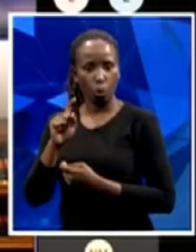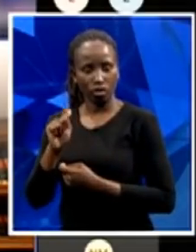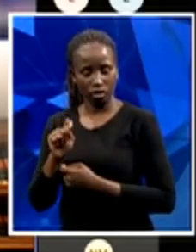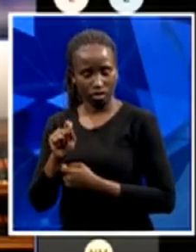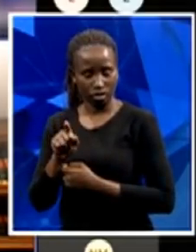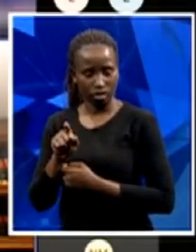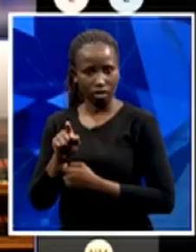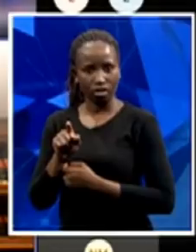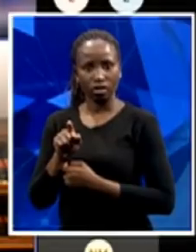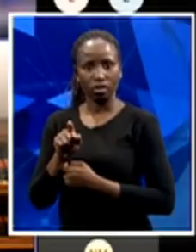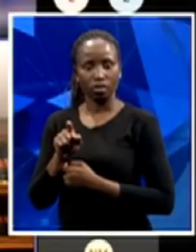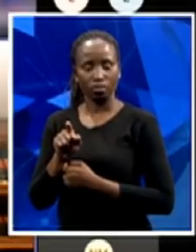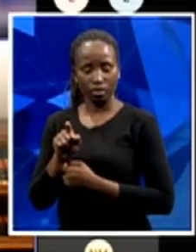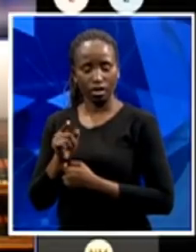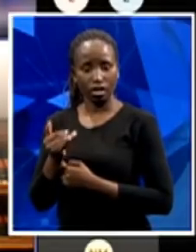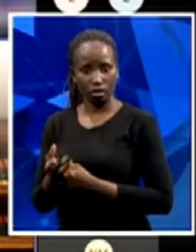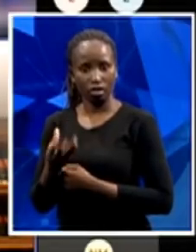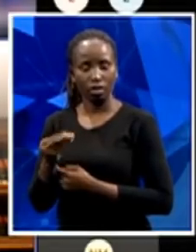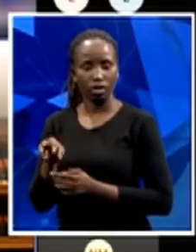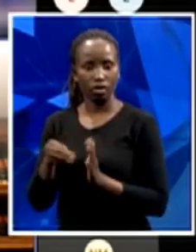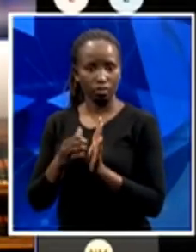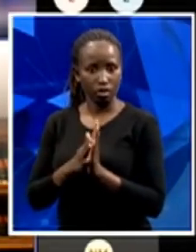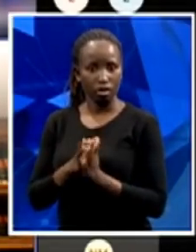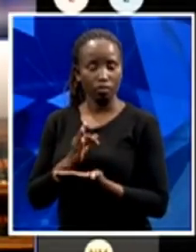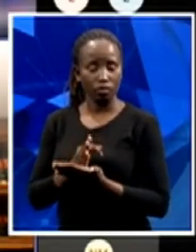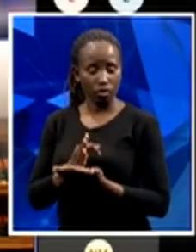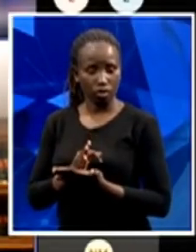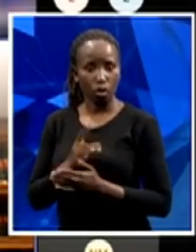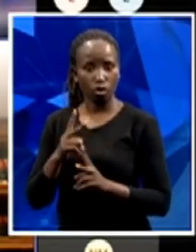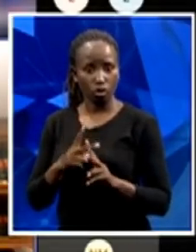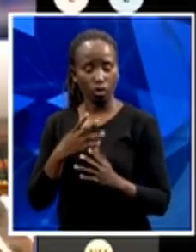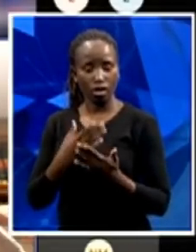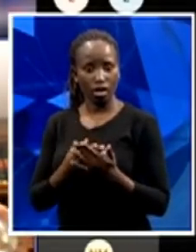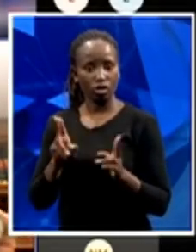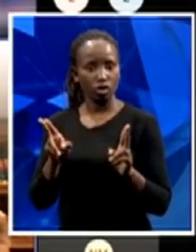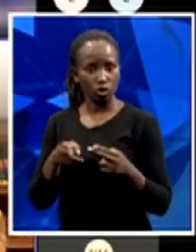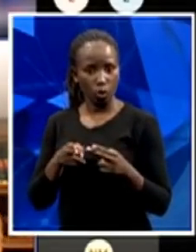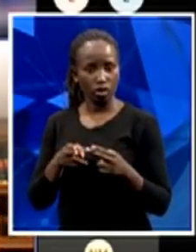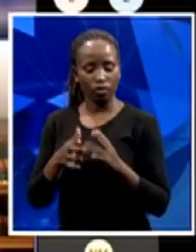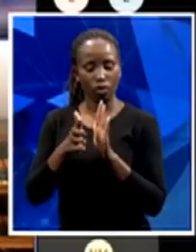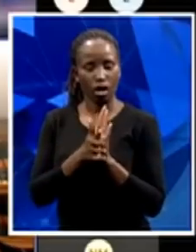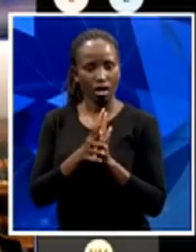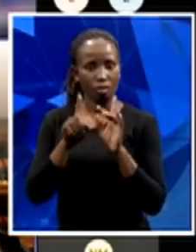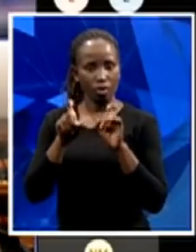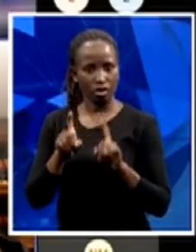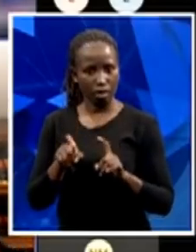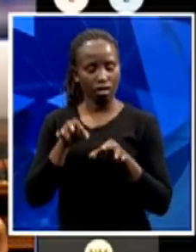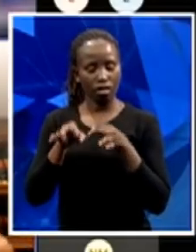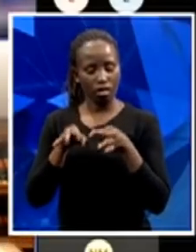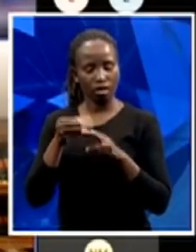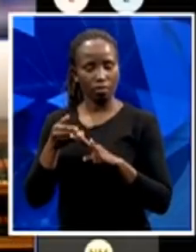and I simply wish to briefly deal with the legal principles that must guide the court in the intervention application.